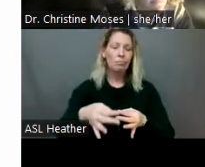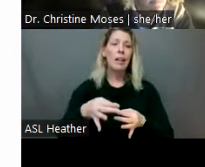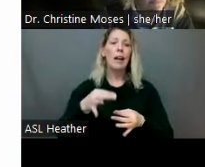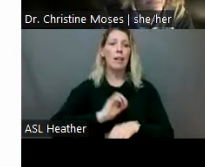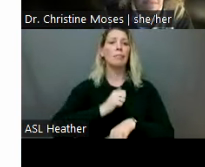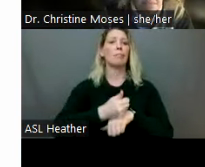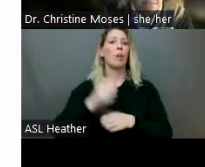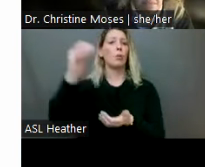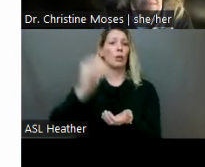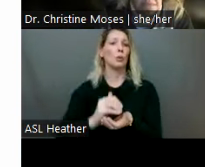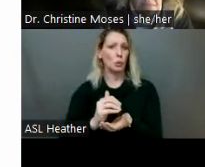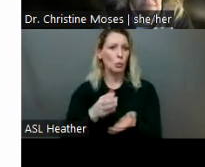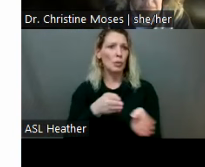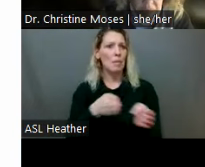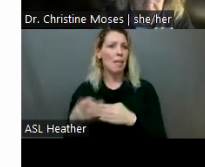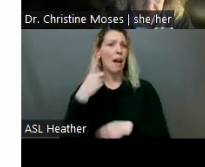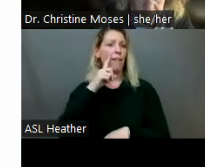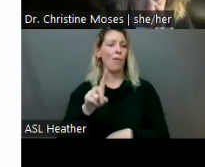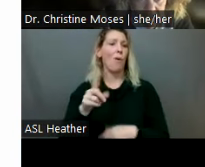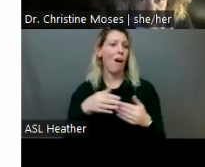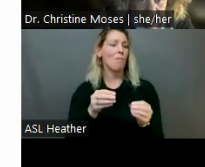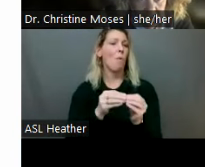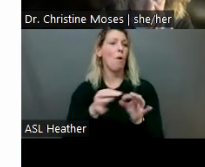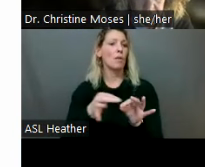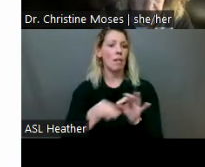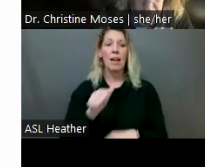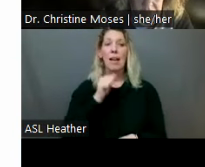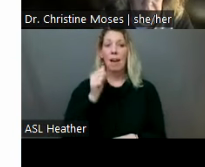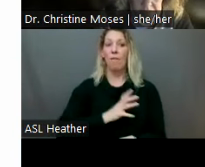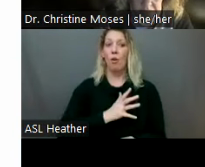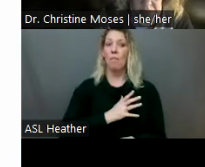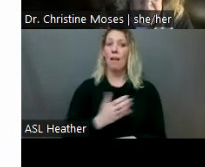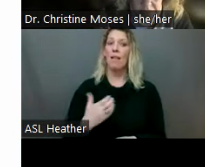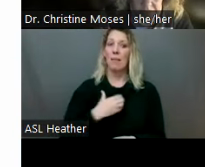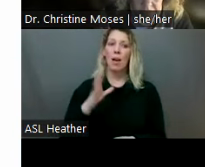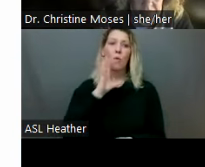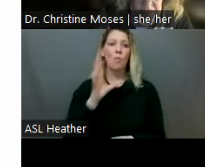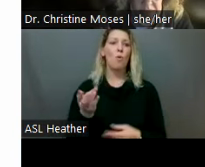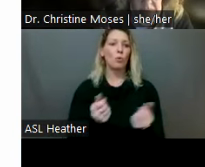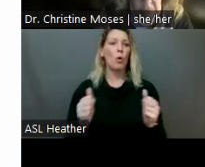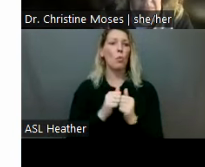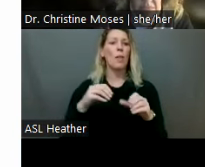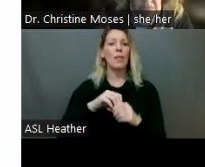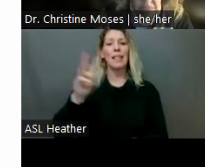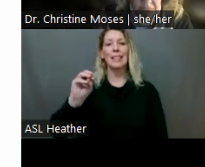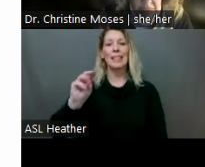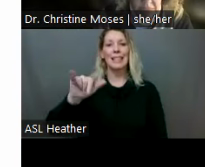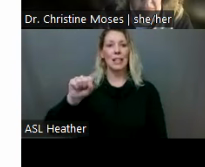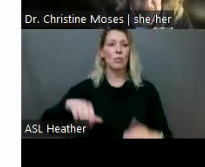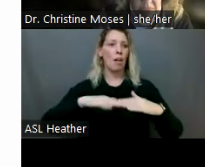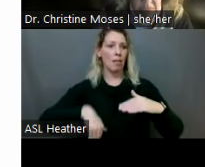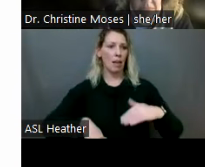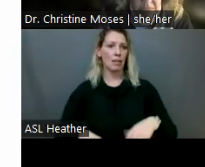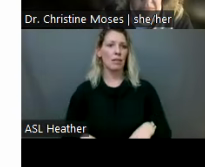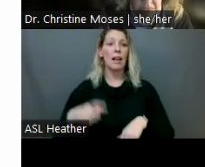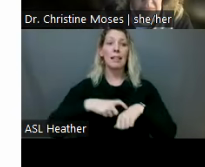for reducing future delays. 2, informal complaints shall be resolved in 60 days or less. 3, these timelines may be